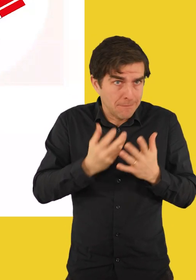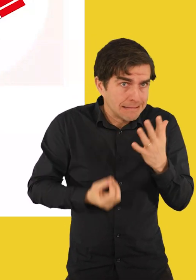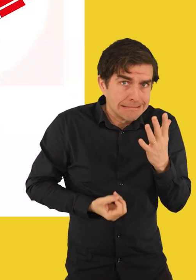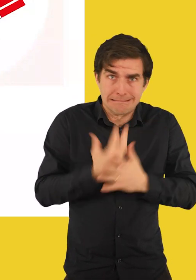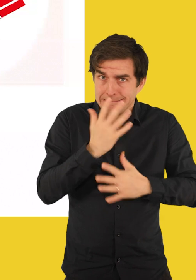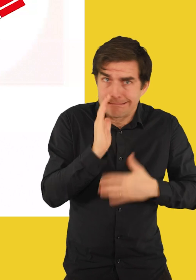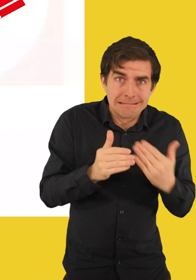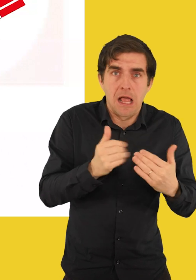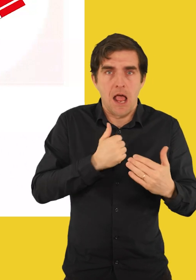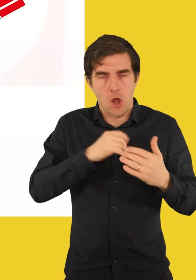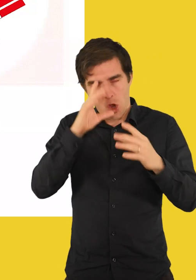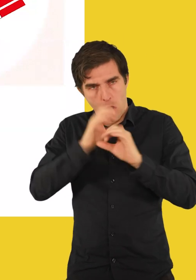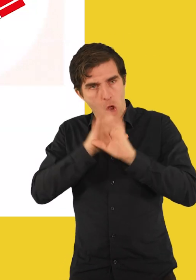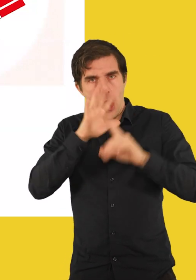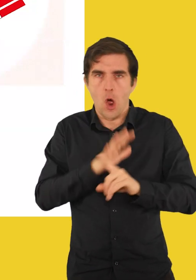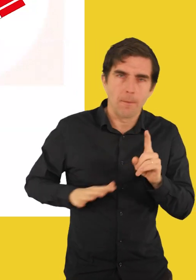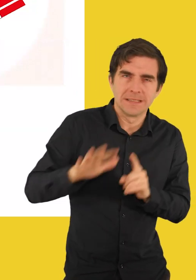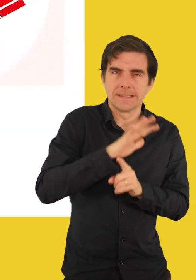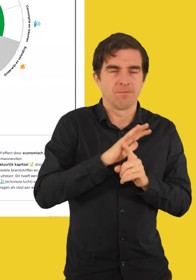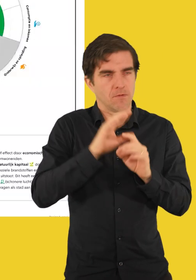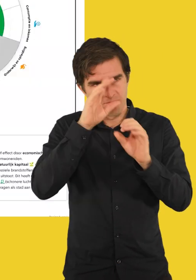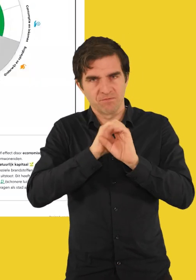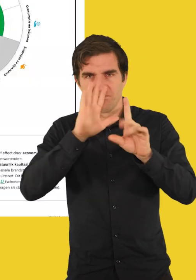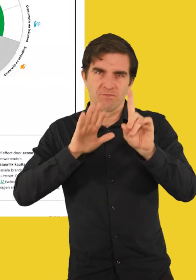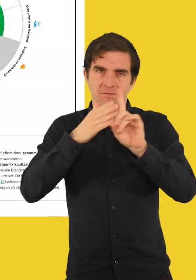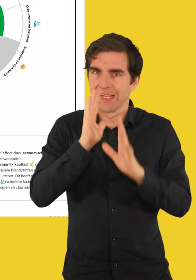donut, for example, in our comprehensive vision.